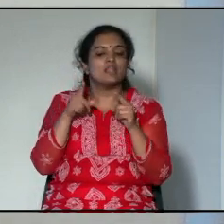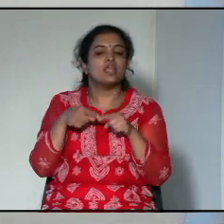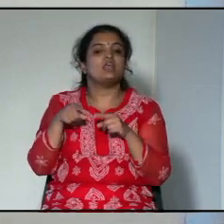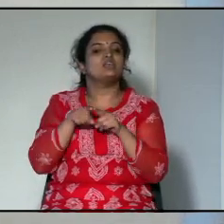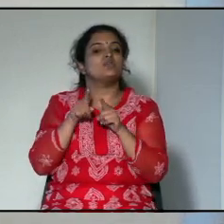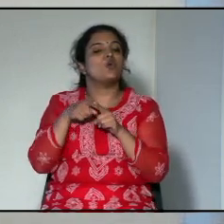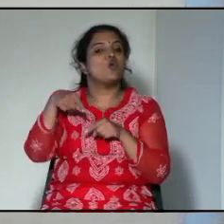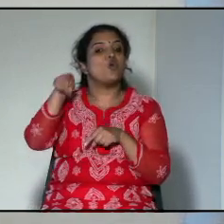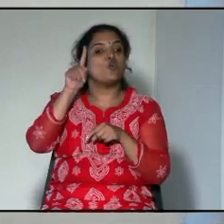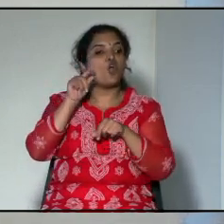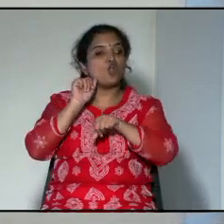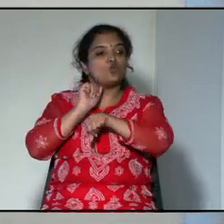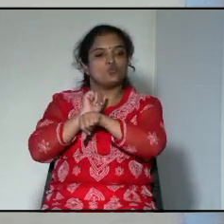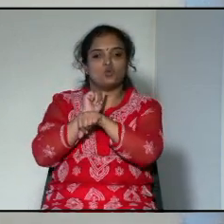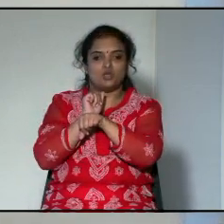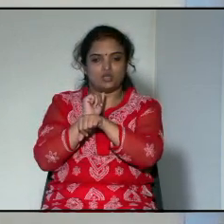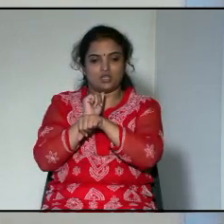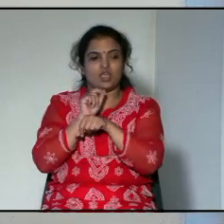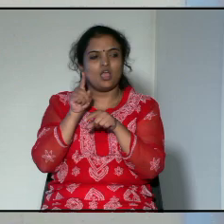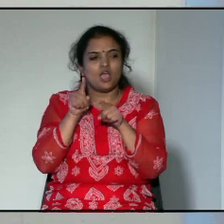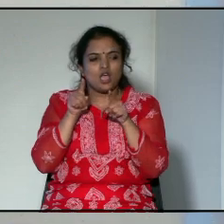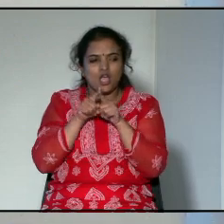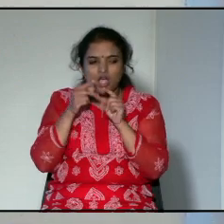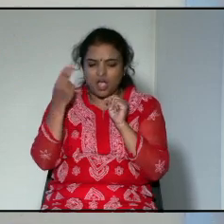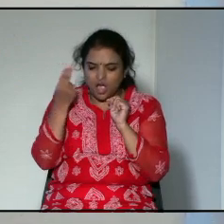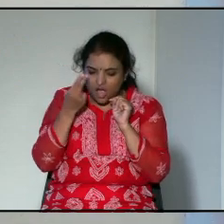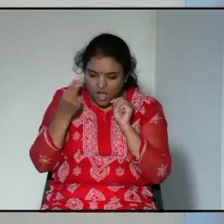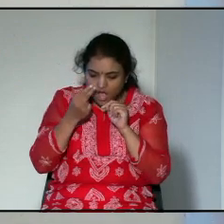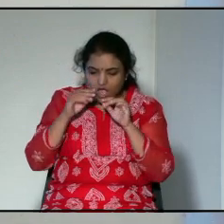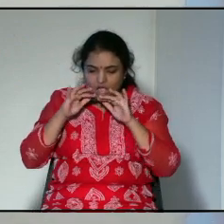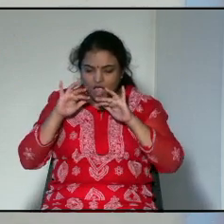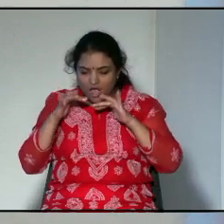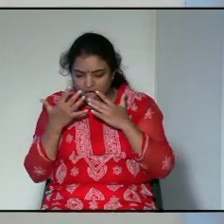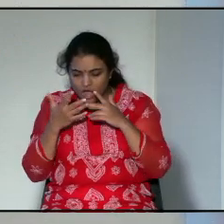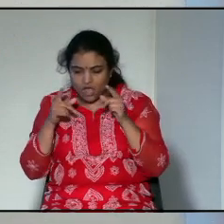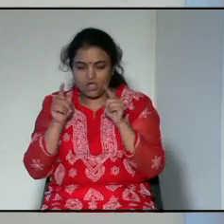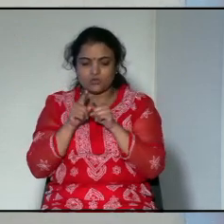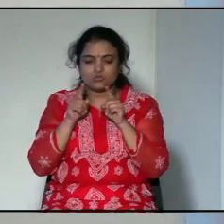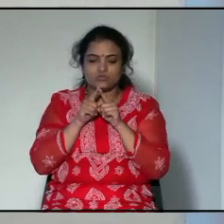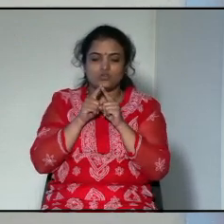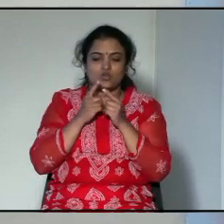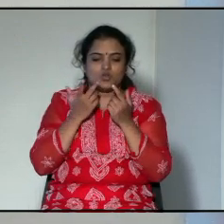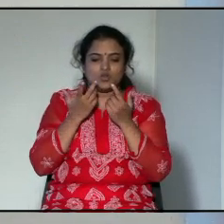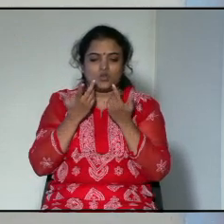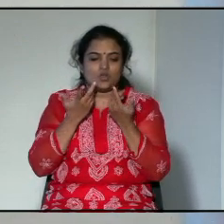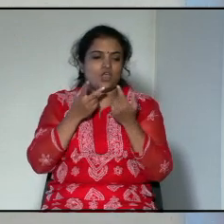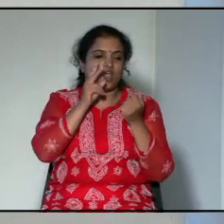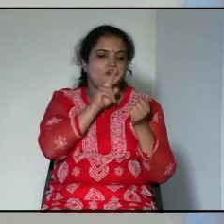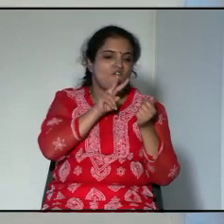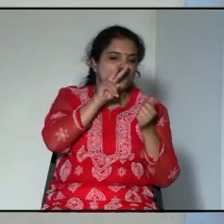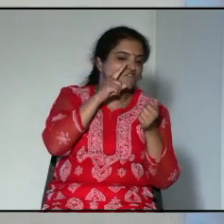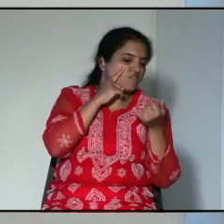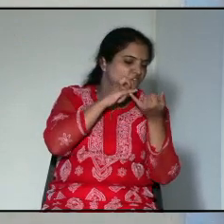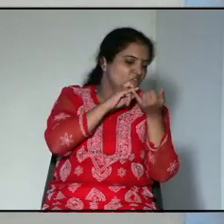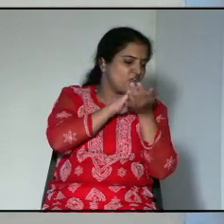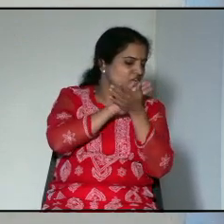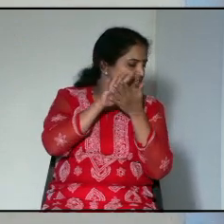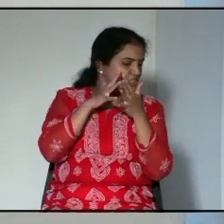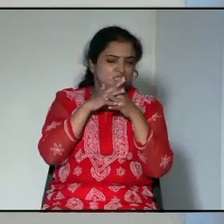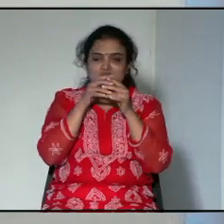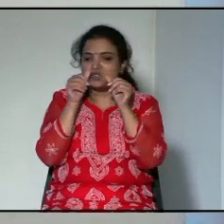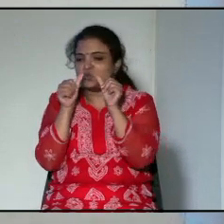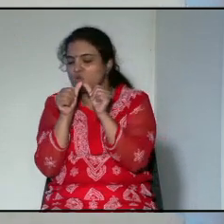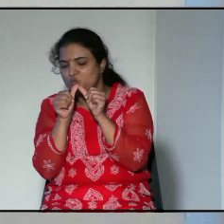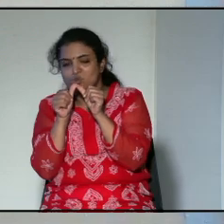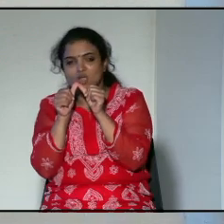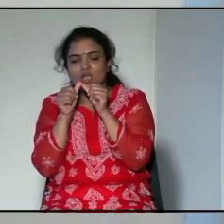early surveys, she had actually found artisanal castes called the Vishwakarmas, sometimes Vishwabrahmanas or the Vishwasramanas,